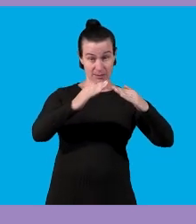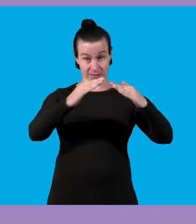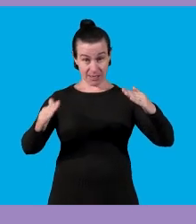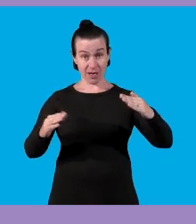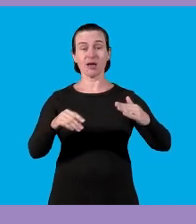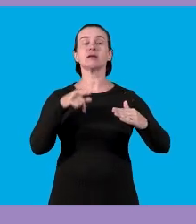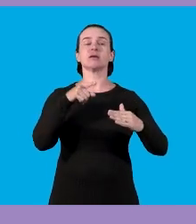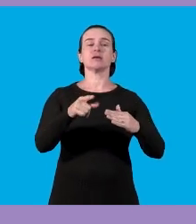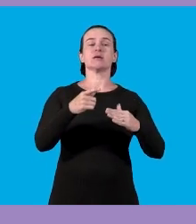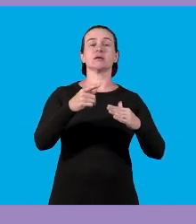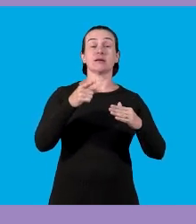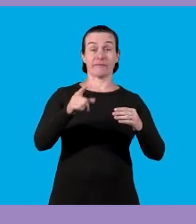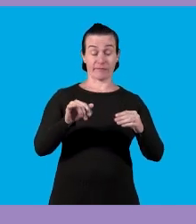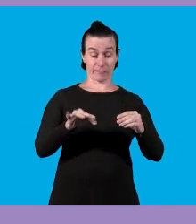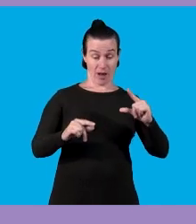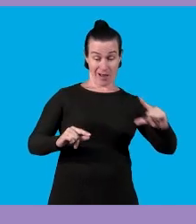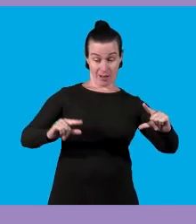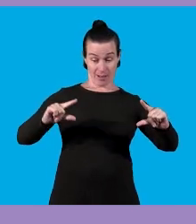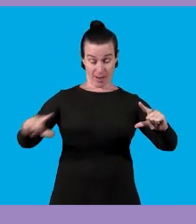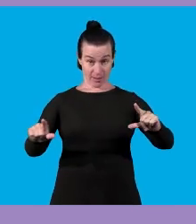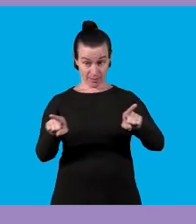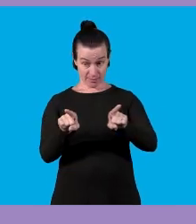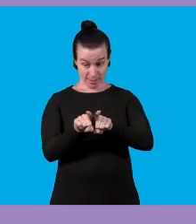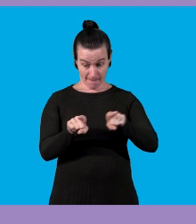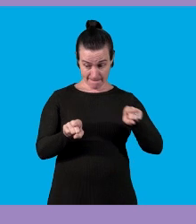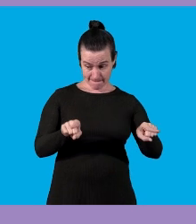opposite equal angles